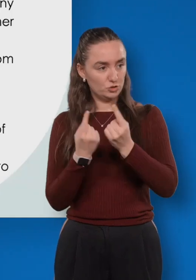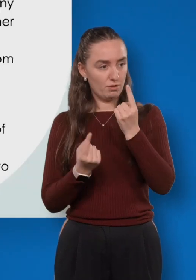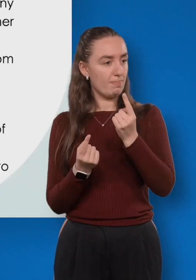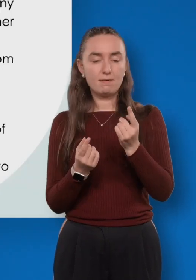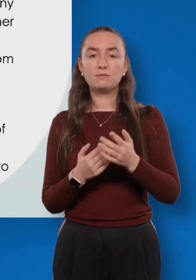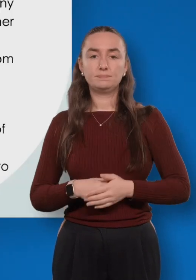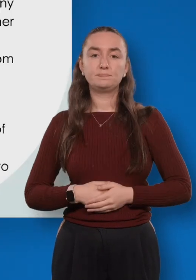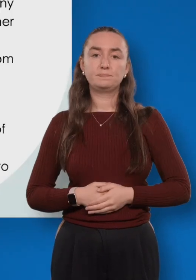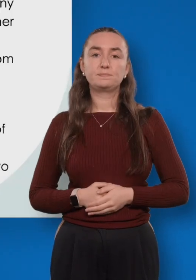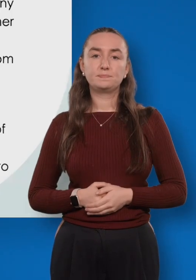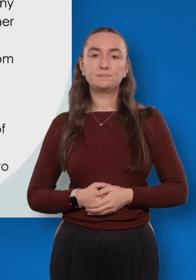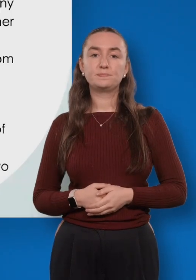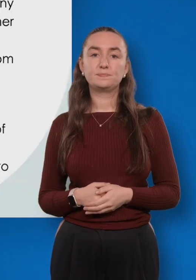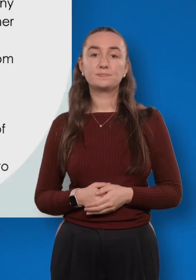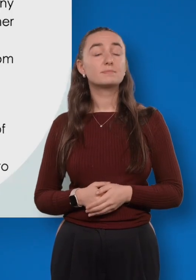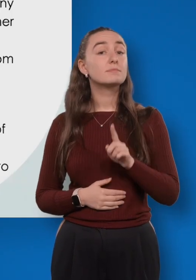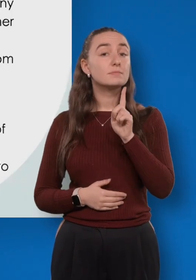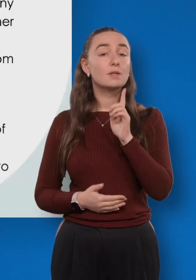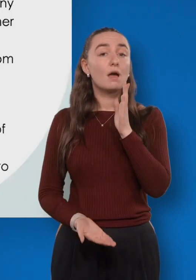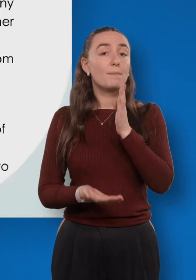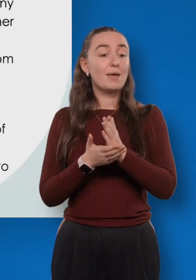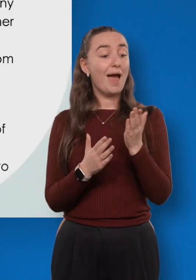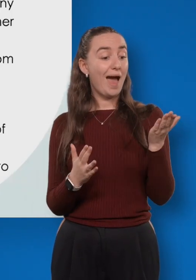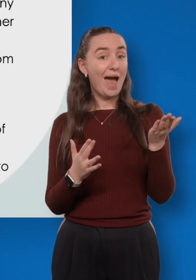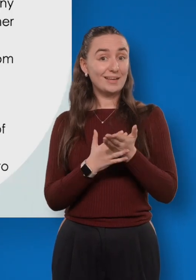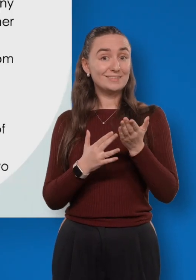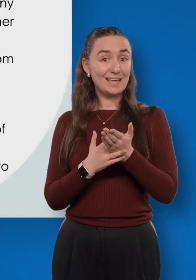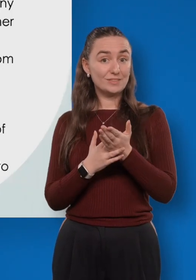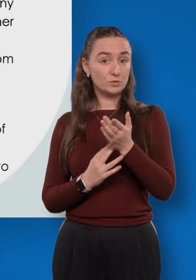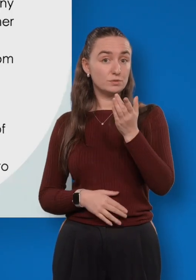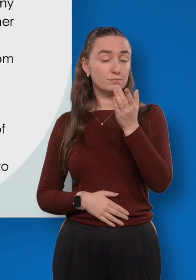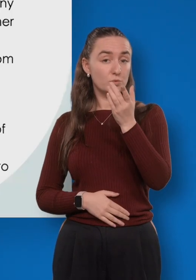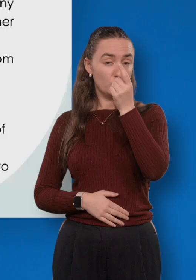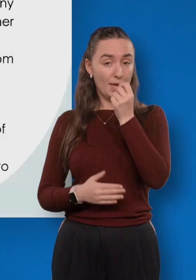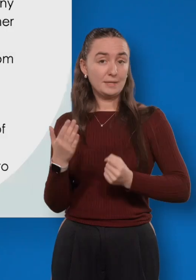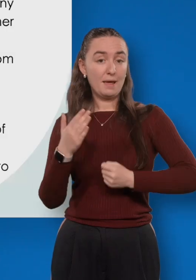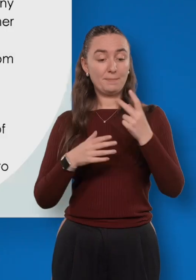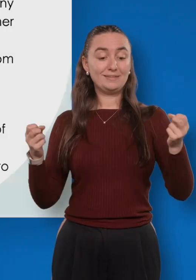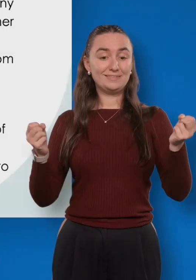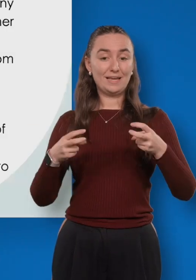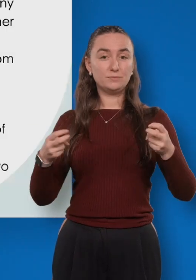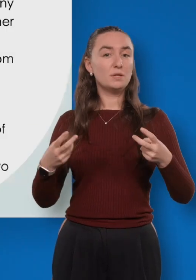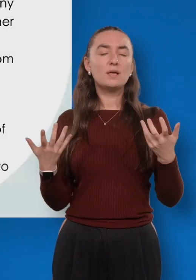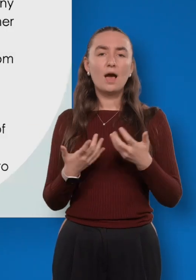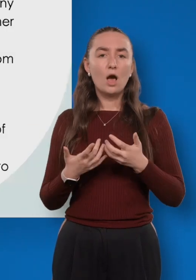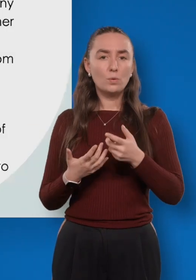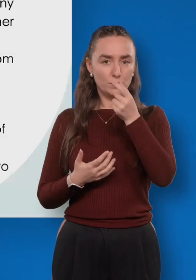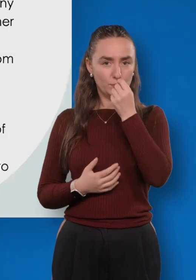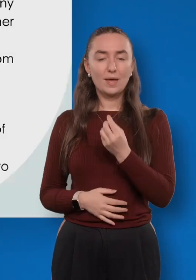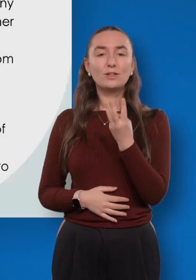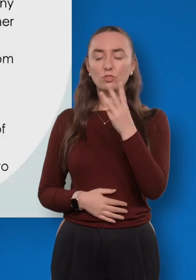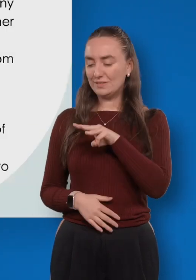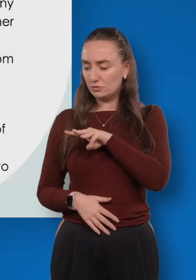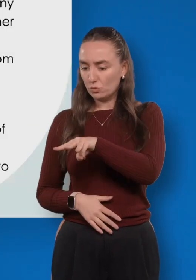all. In terms of accessibility, you can activate the closed captions by clicking on the